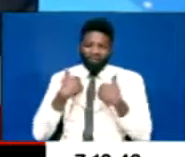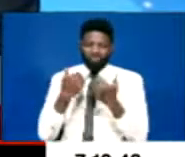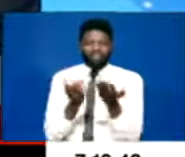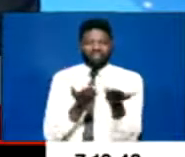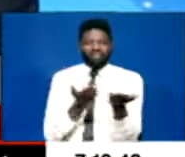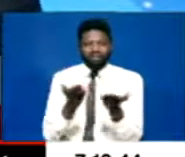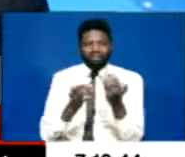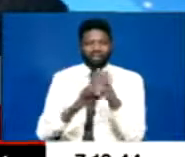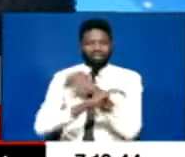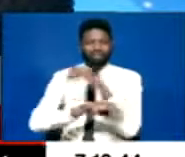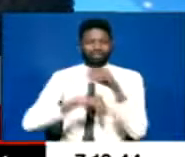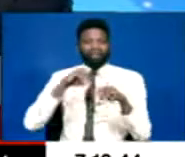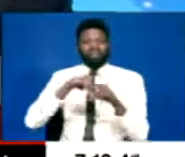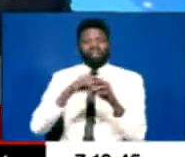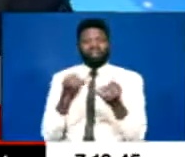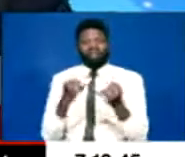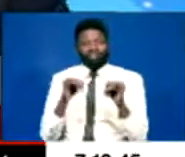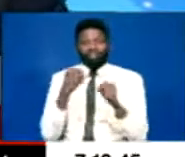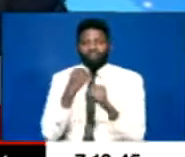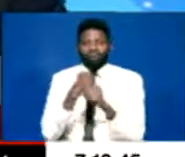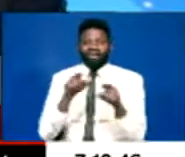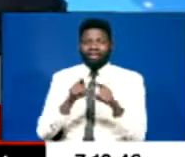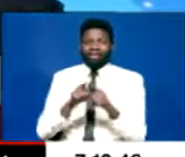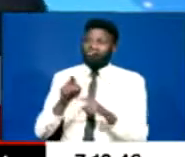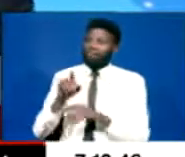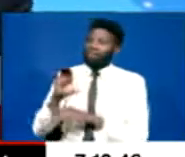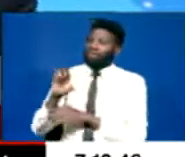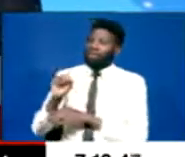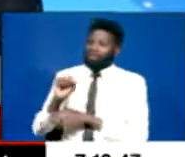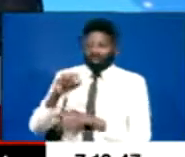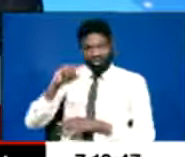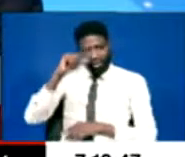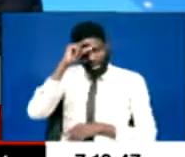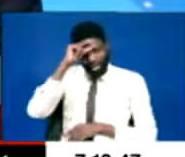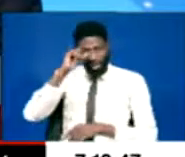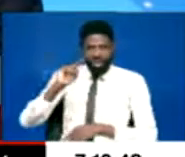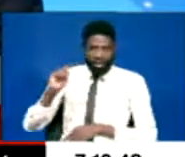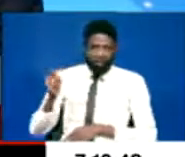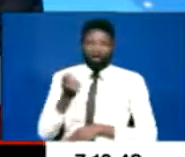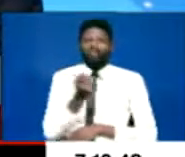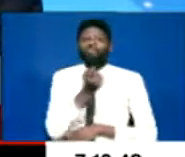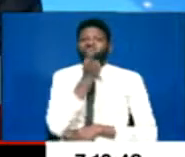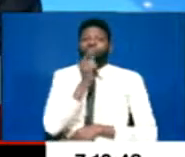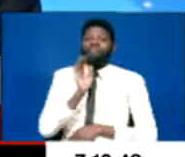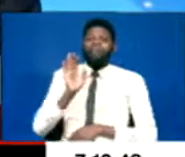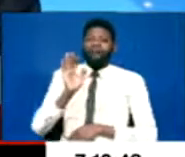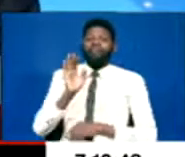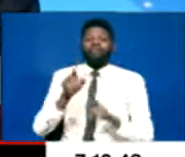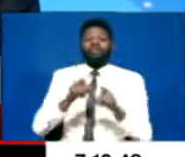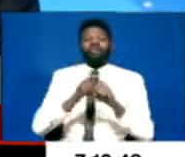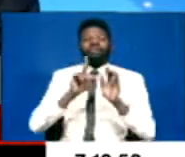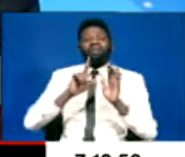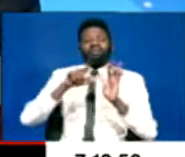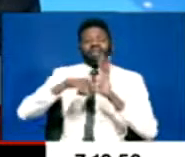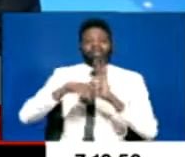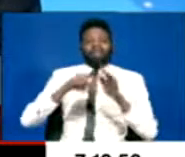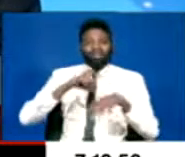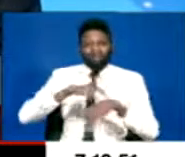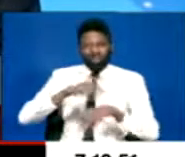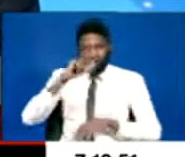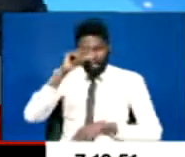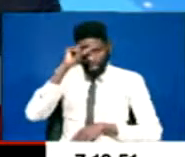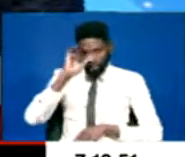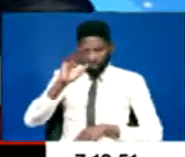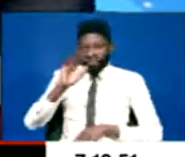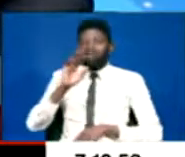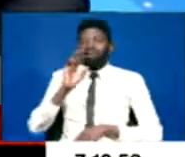right wing serving in the cabinet, starting with the government of President Daniel Moi, and later in the cabinet of President Mwai Kibaki. We